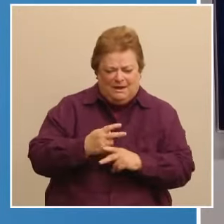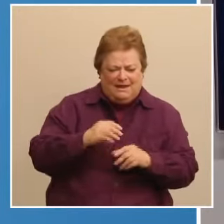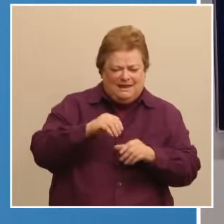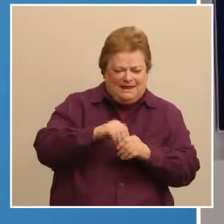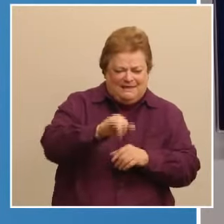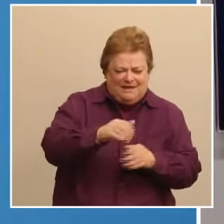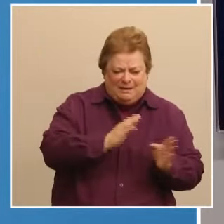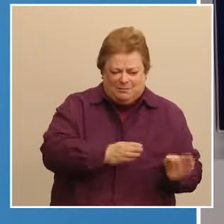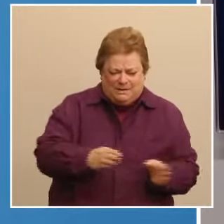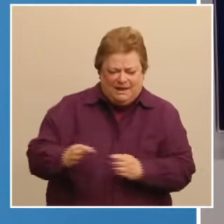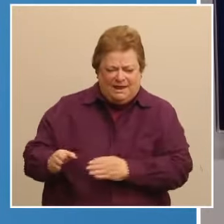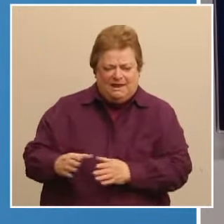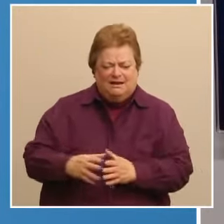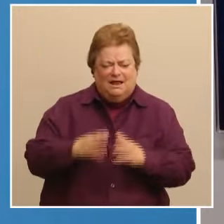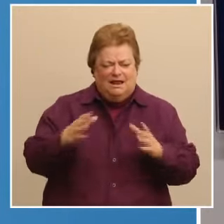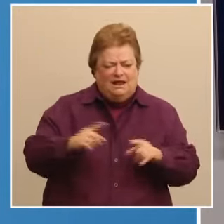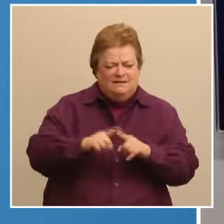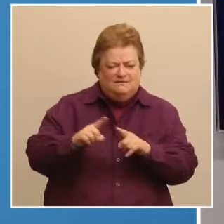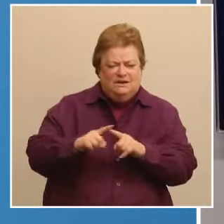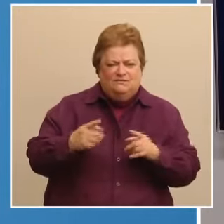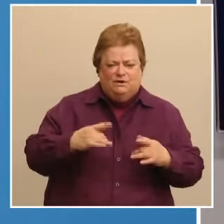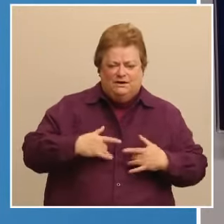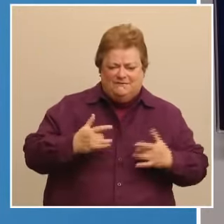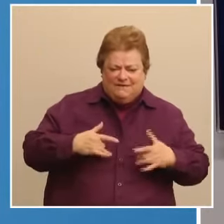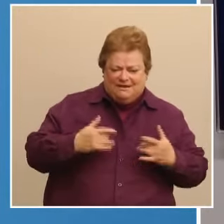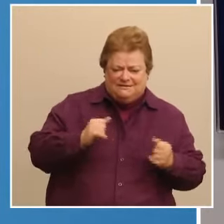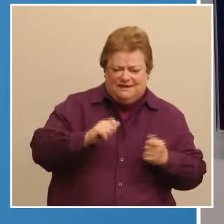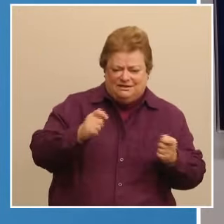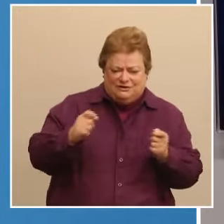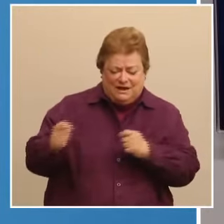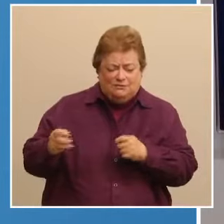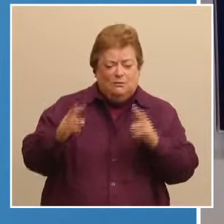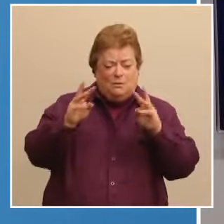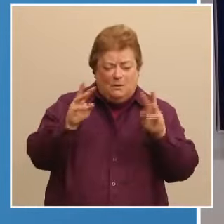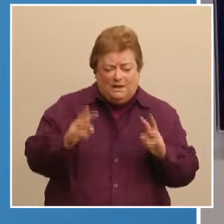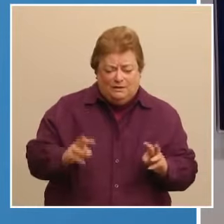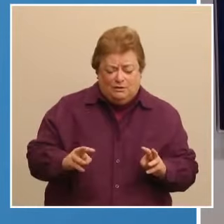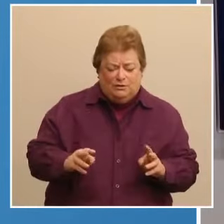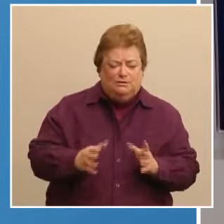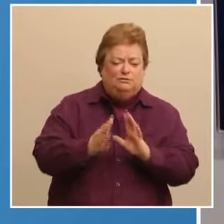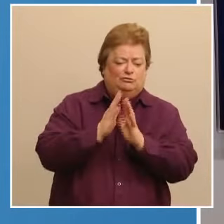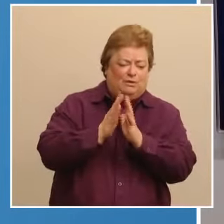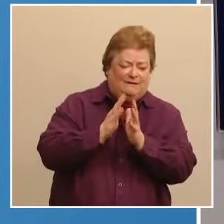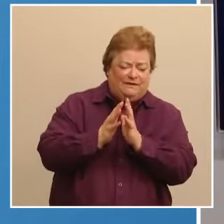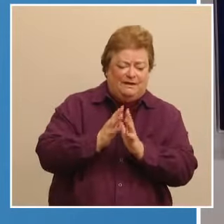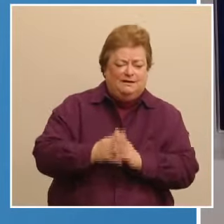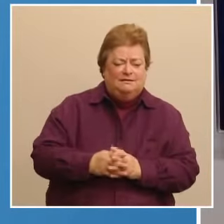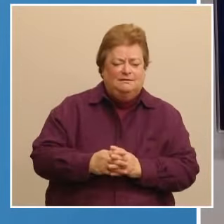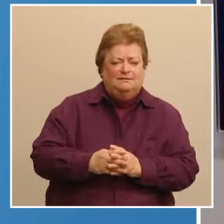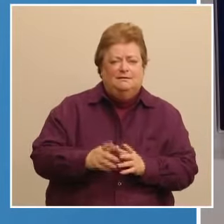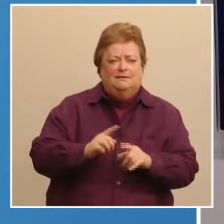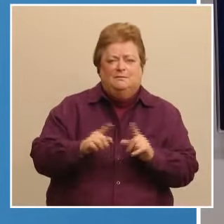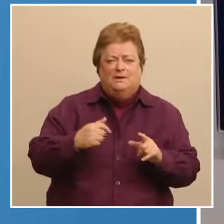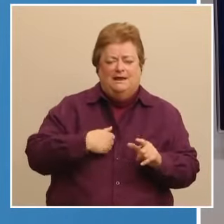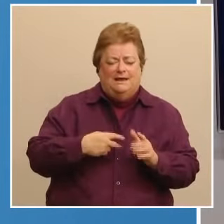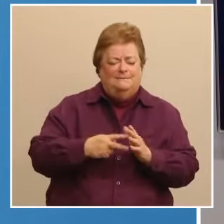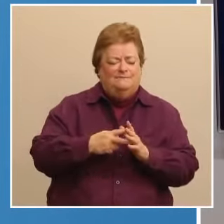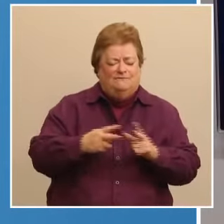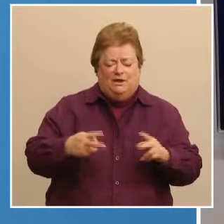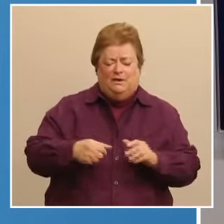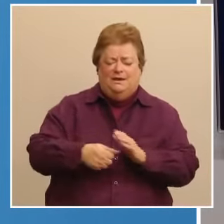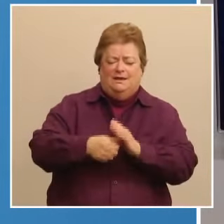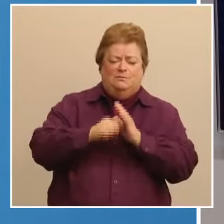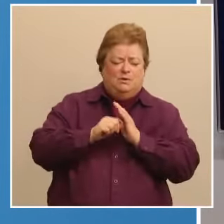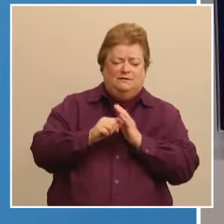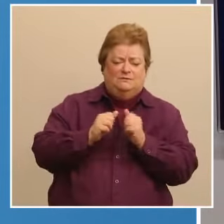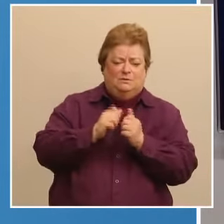lot of different events that change, weather, traffic, but I'm very impressed with what we